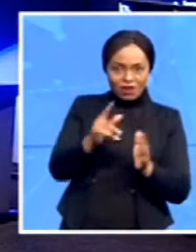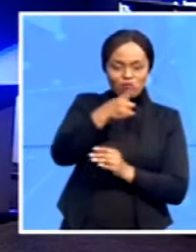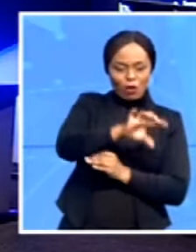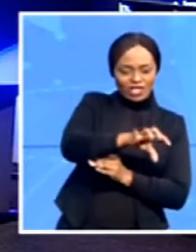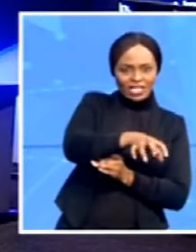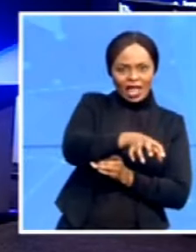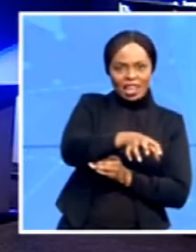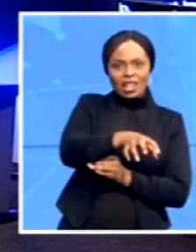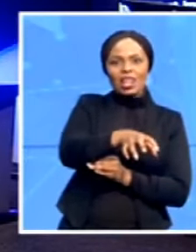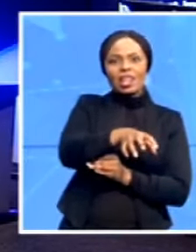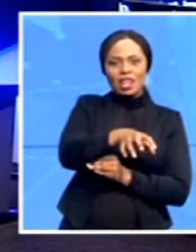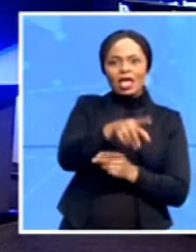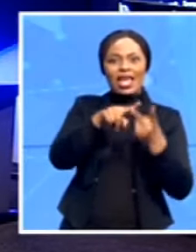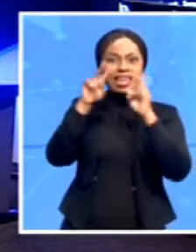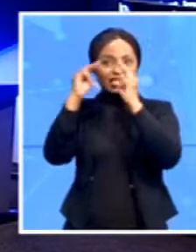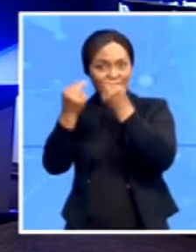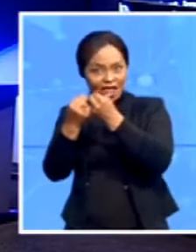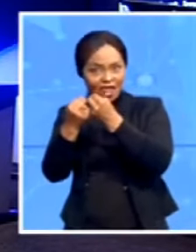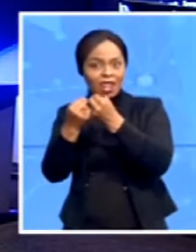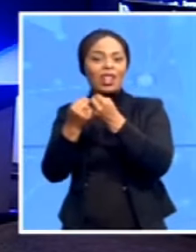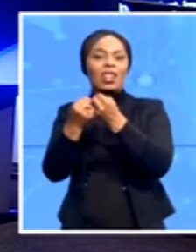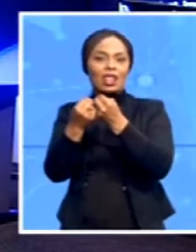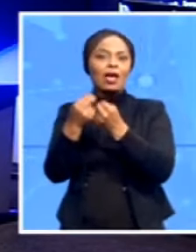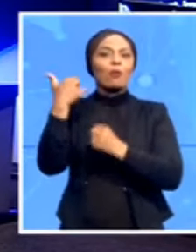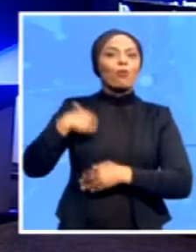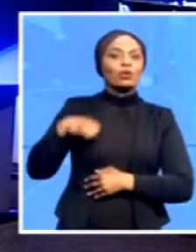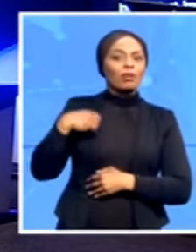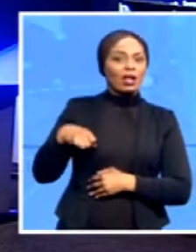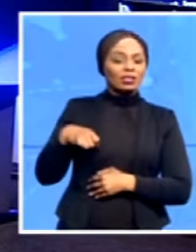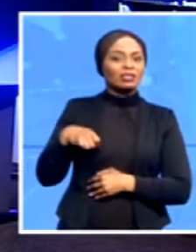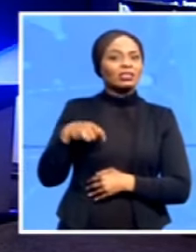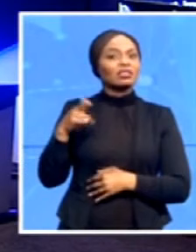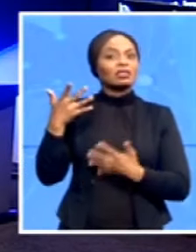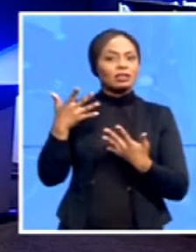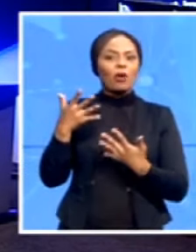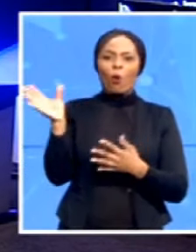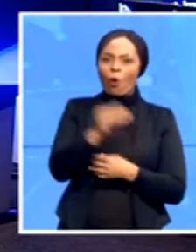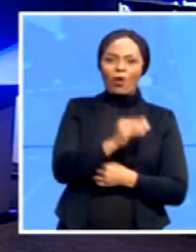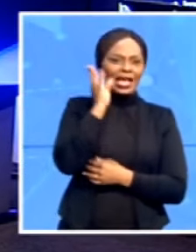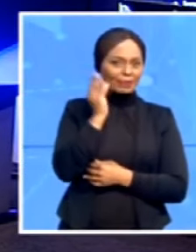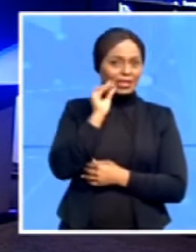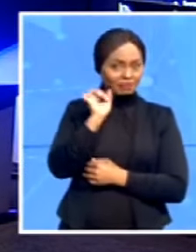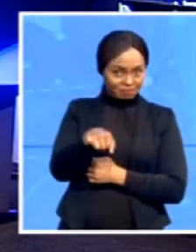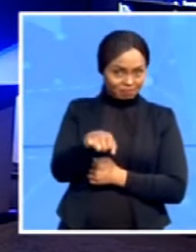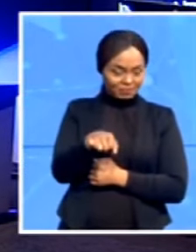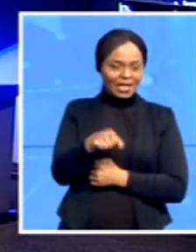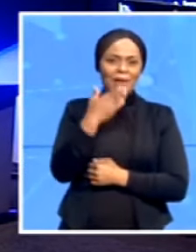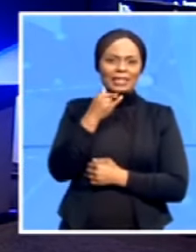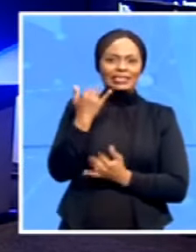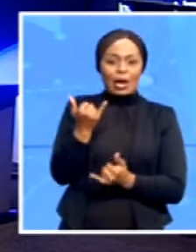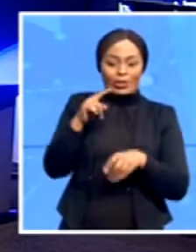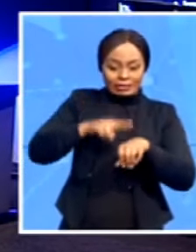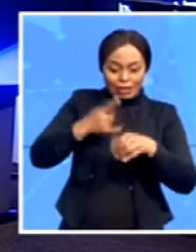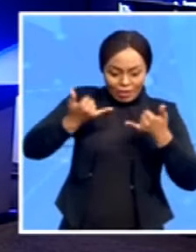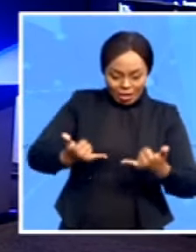as municipal, 4 municipal. All that experience. Talk to us about this moment when special votes kick in. What goes